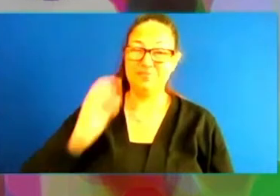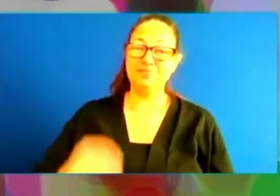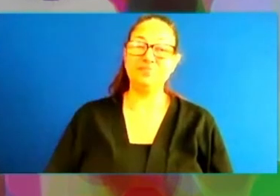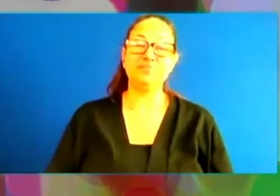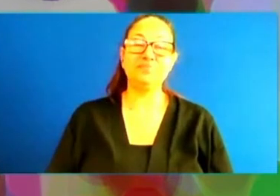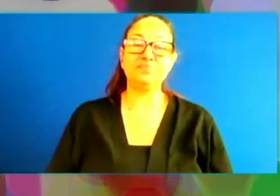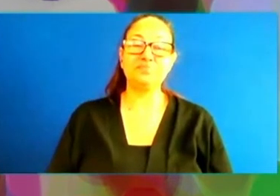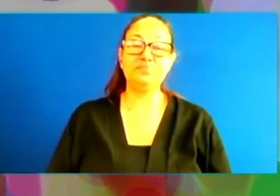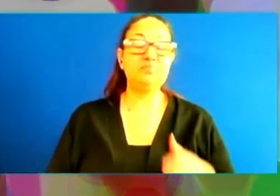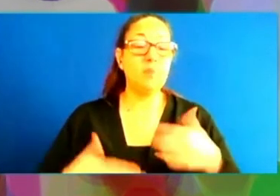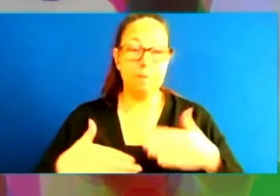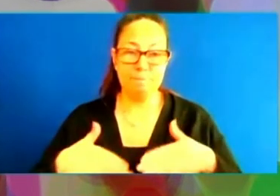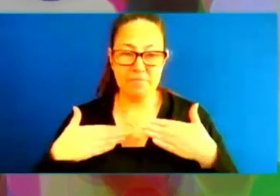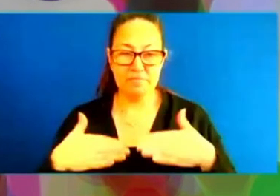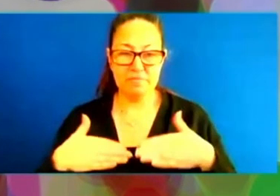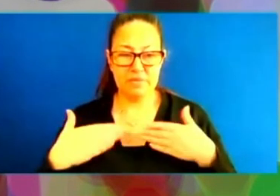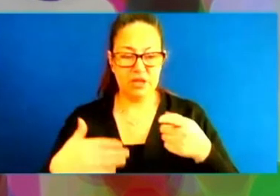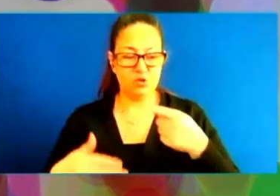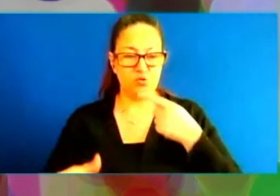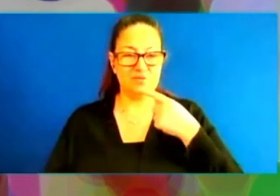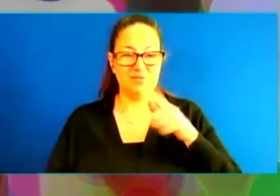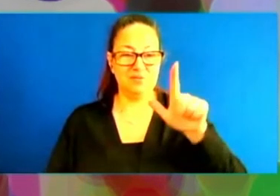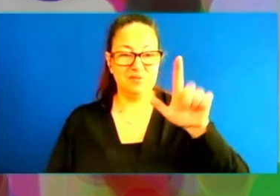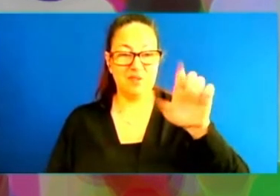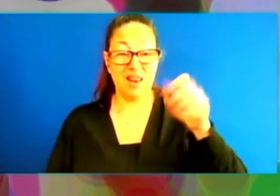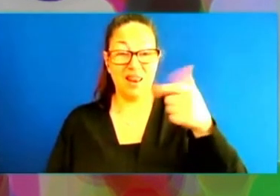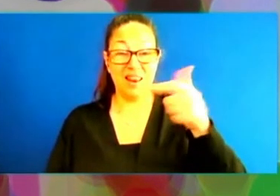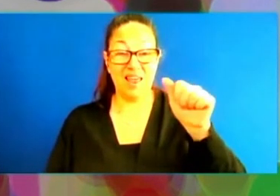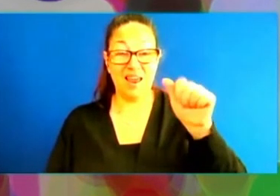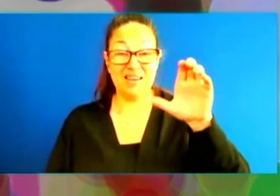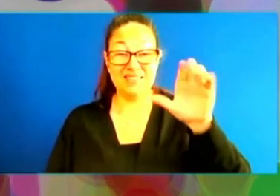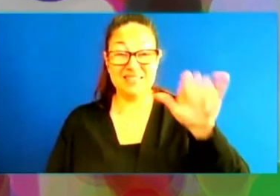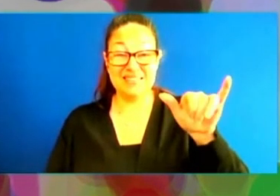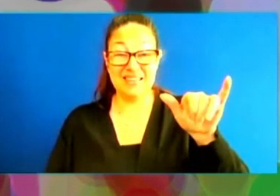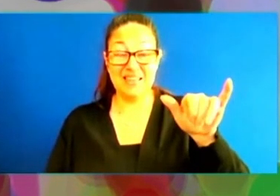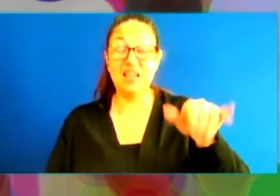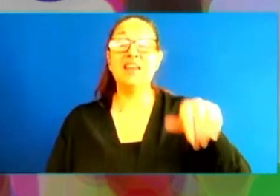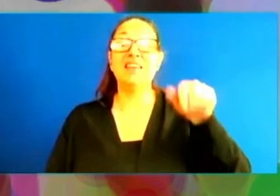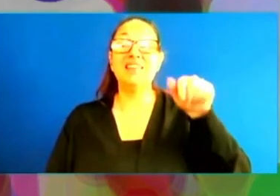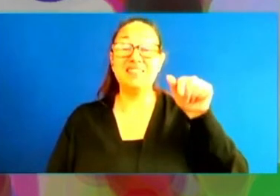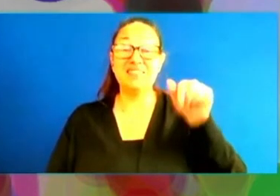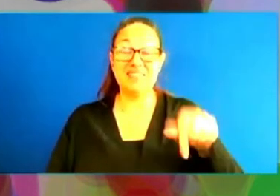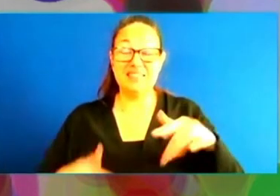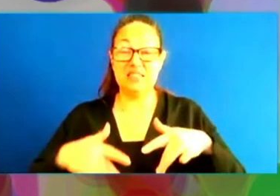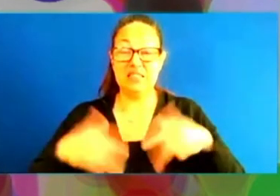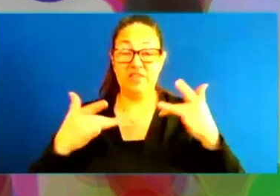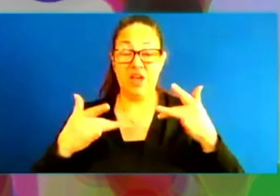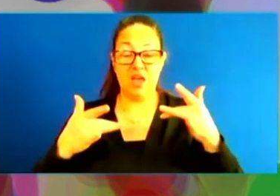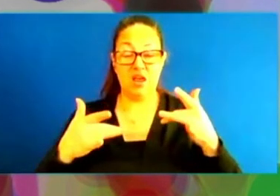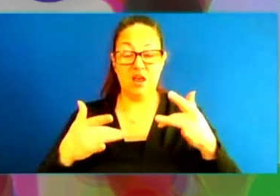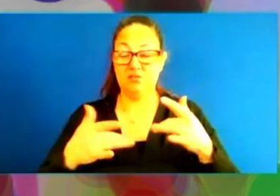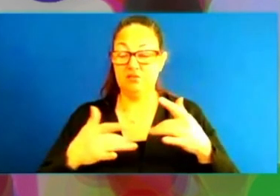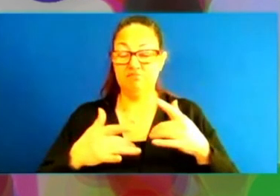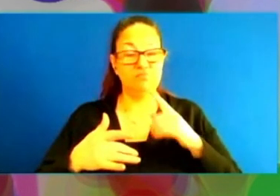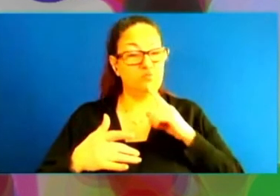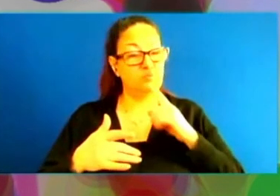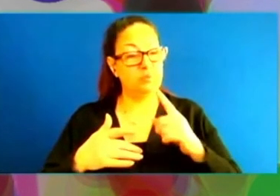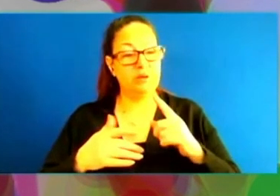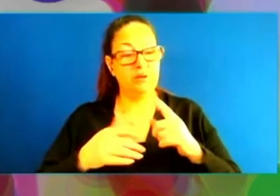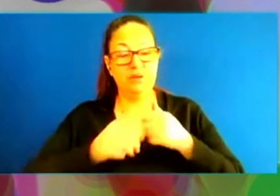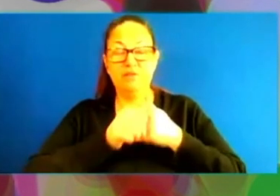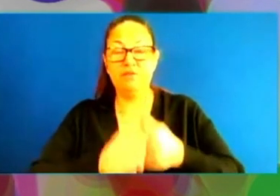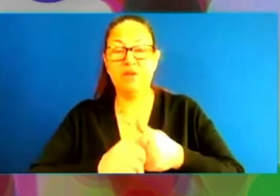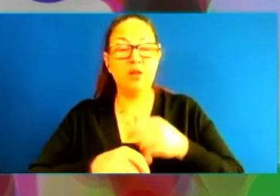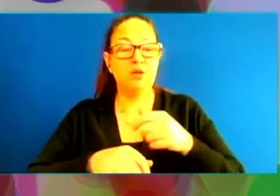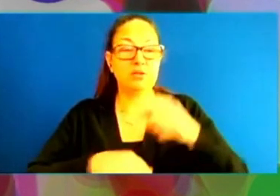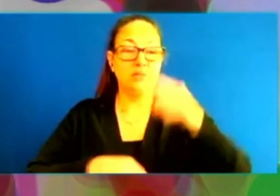But I'm so glad you mentioned legacy, because this event builds on the legacy of the Black Age in Chicago with Tertell